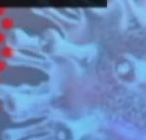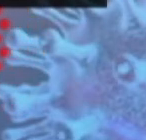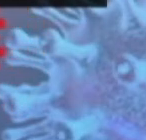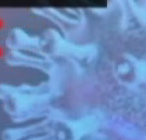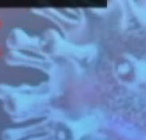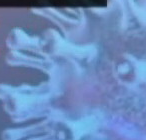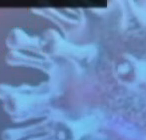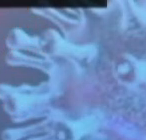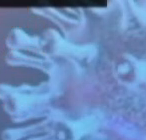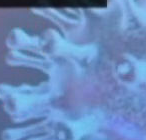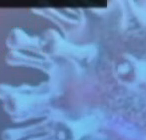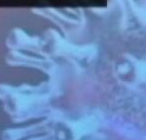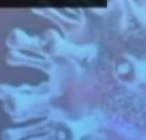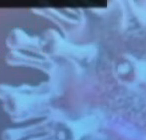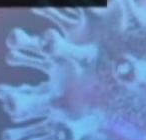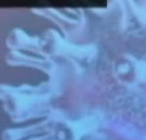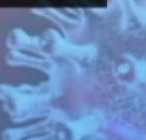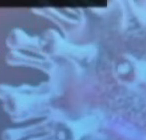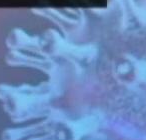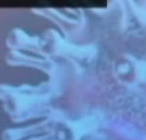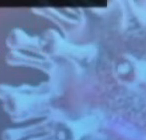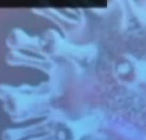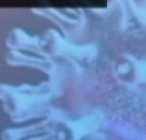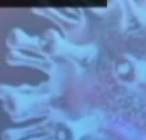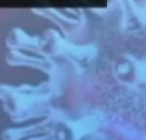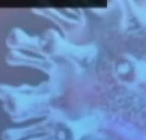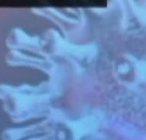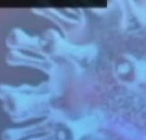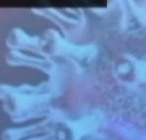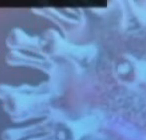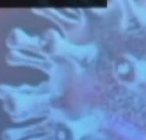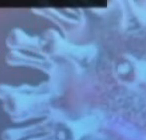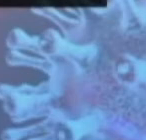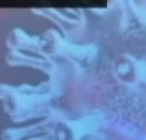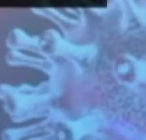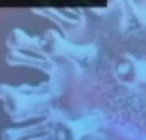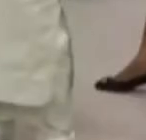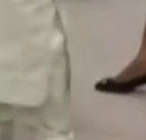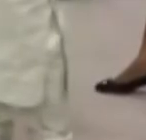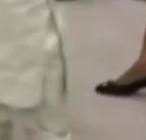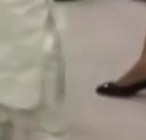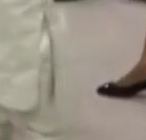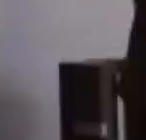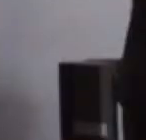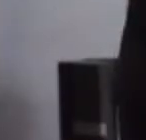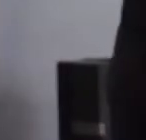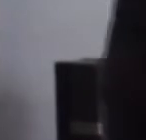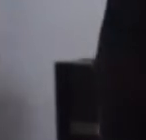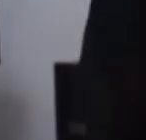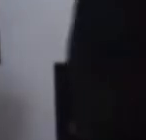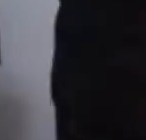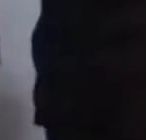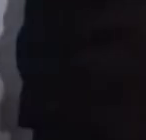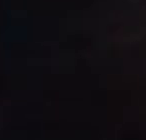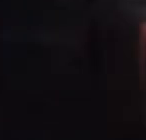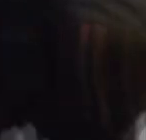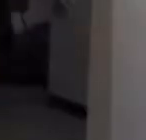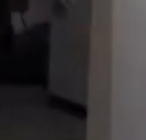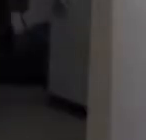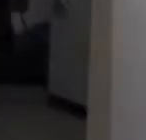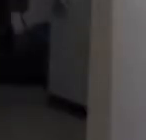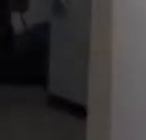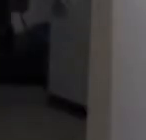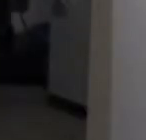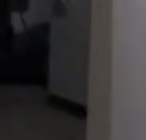1 each. However, concerns are growing among the continent's ability to handle the potential rapid spread of a virus that has